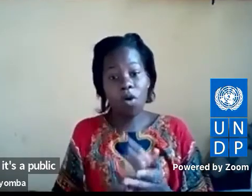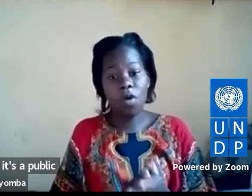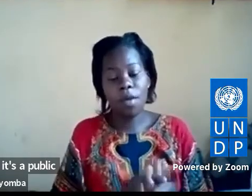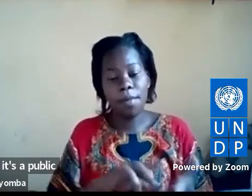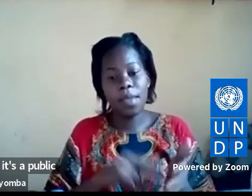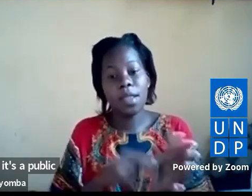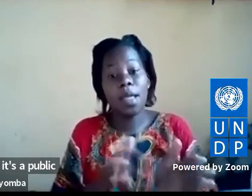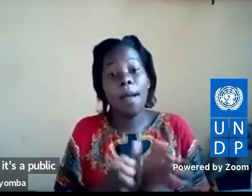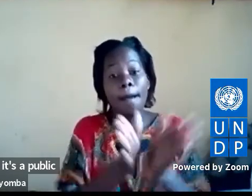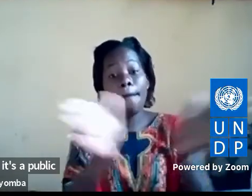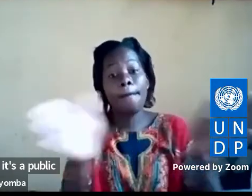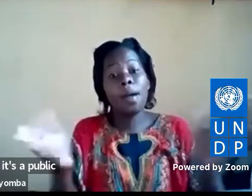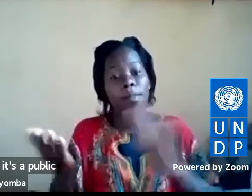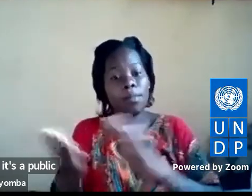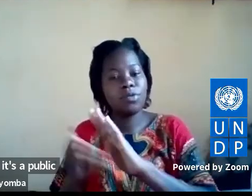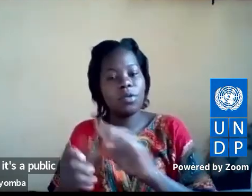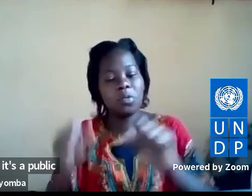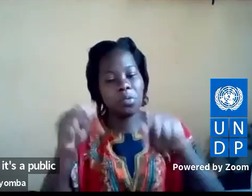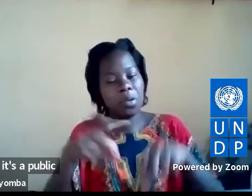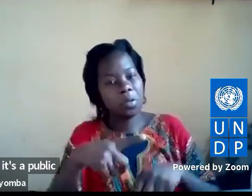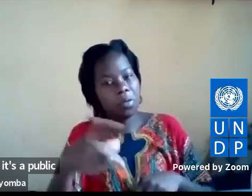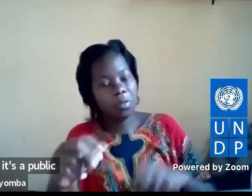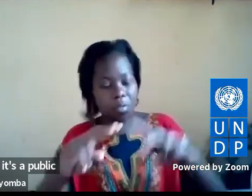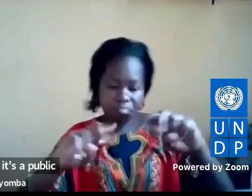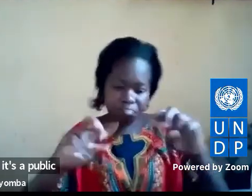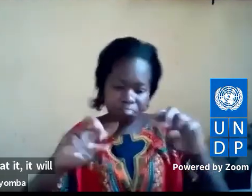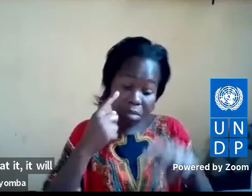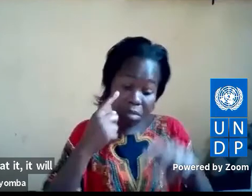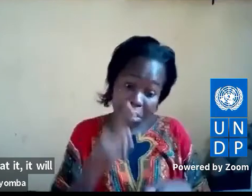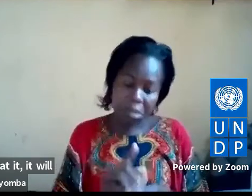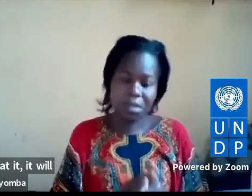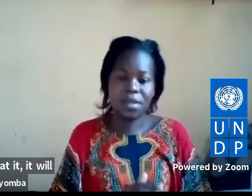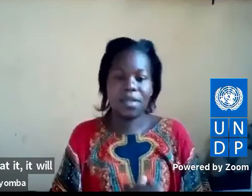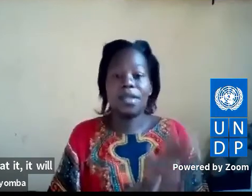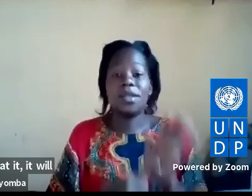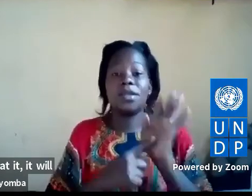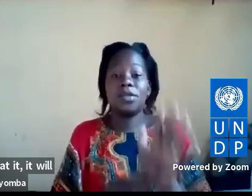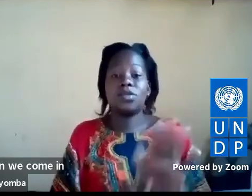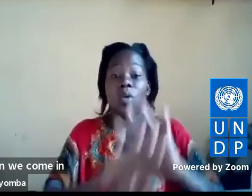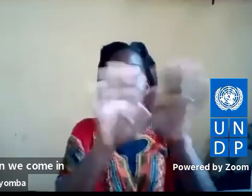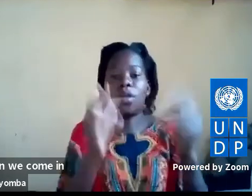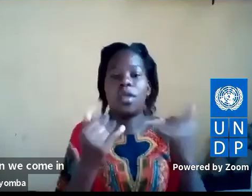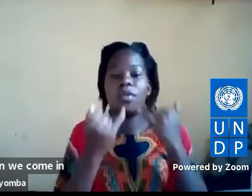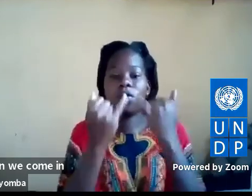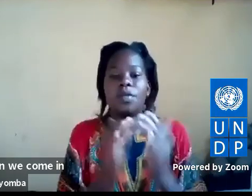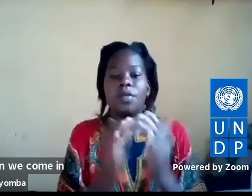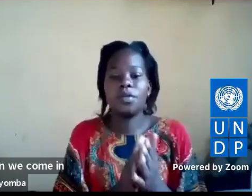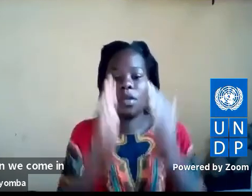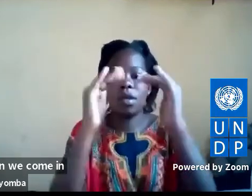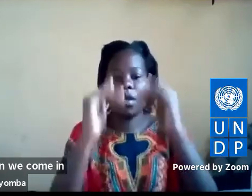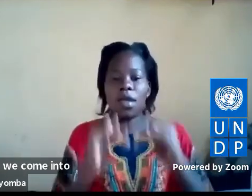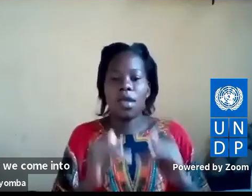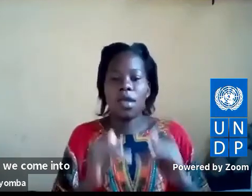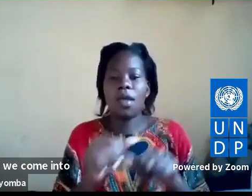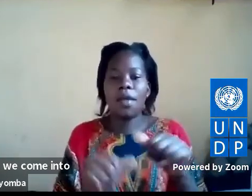go and look at it. It will really give you all those details. And when we come into all the technology and